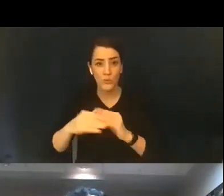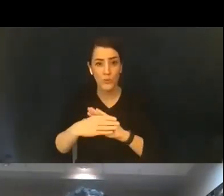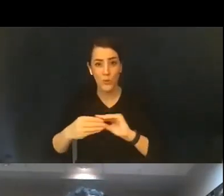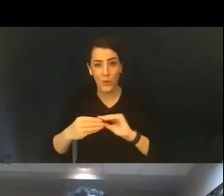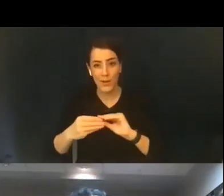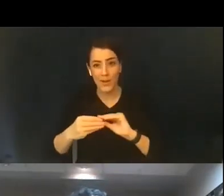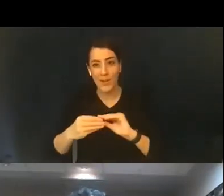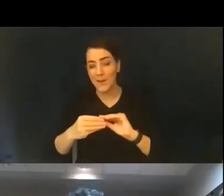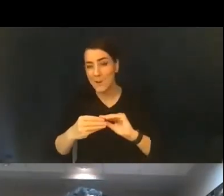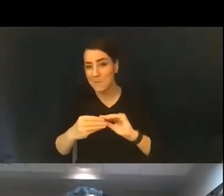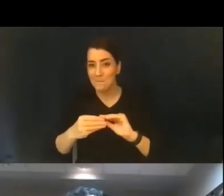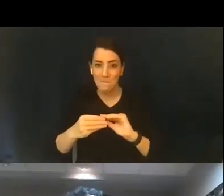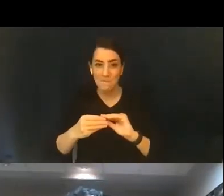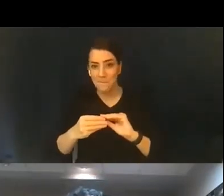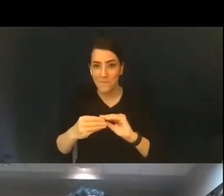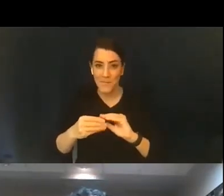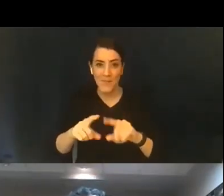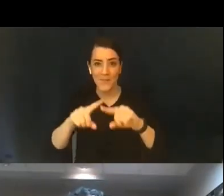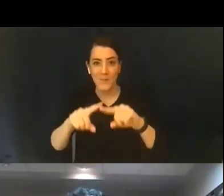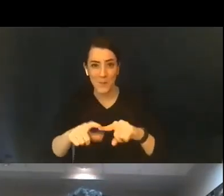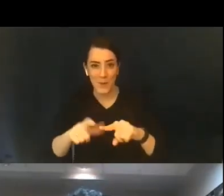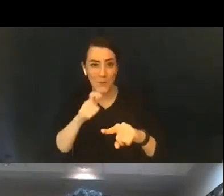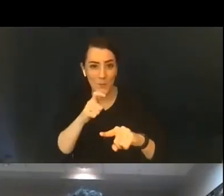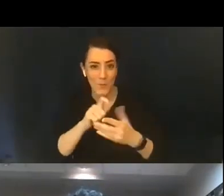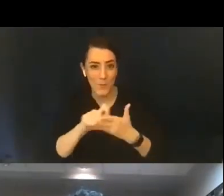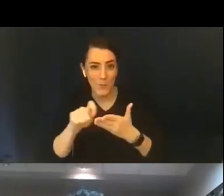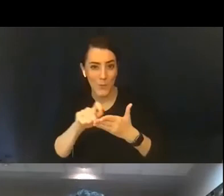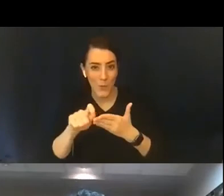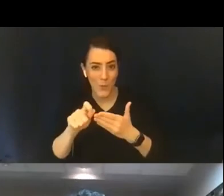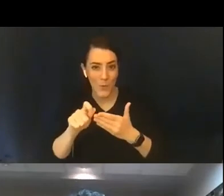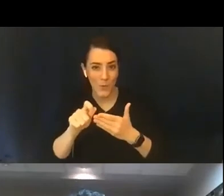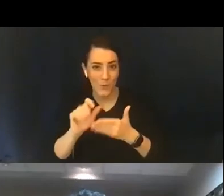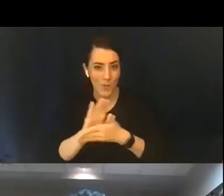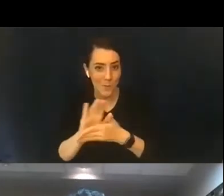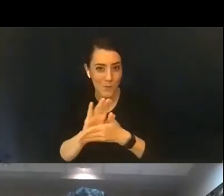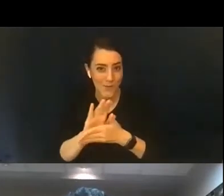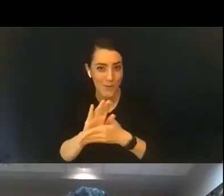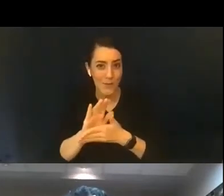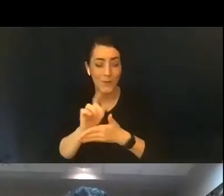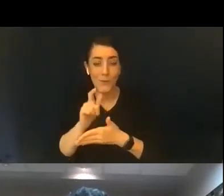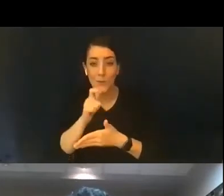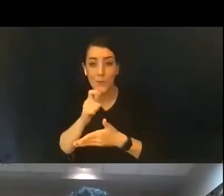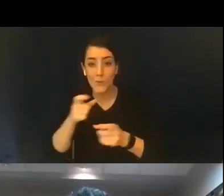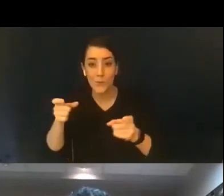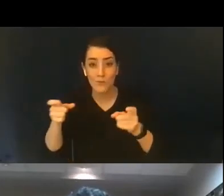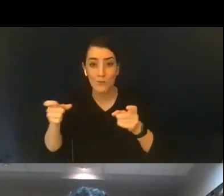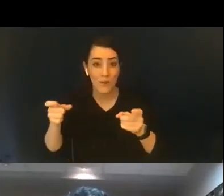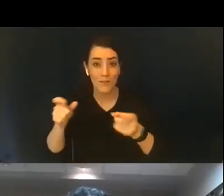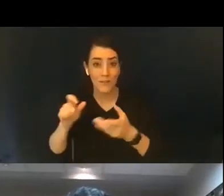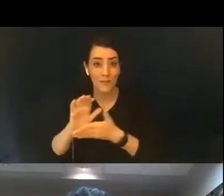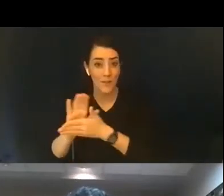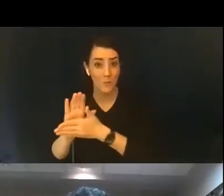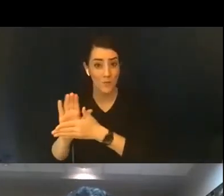the history and the producer and the director. But for the most part,